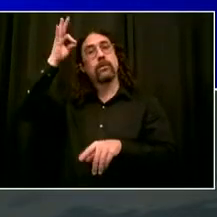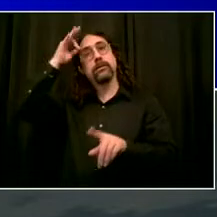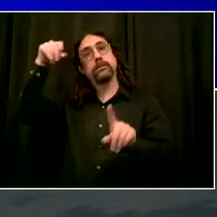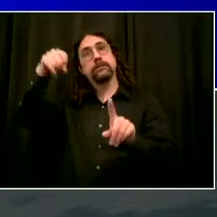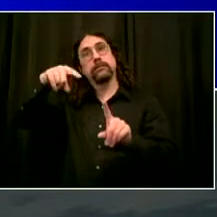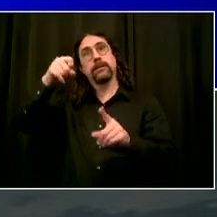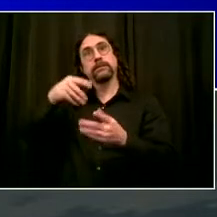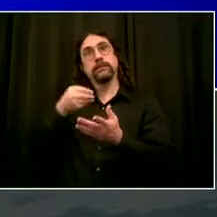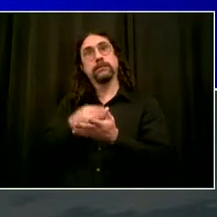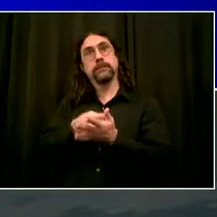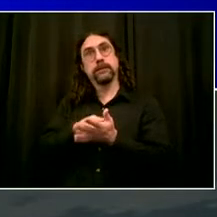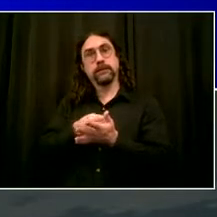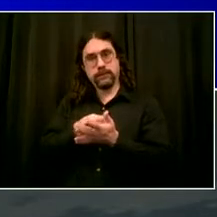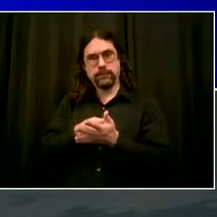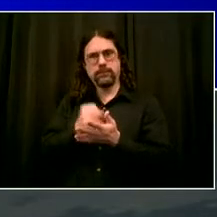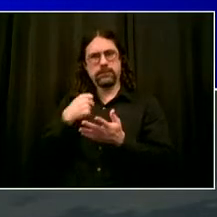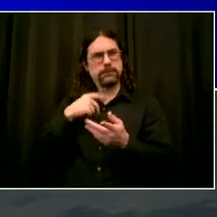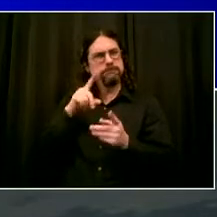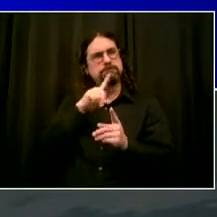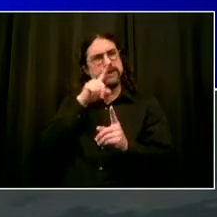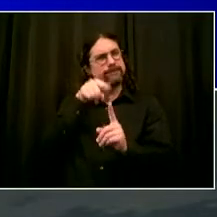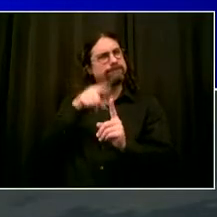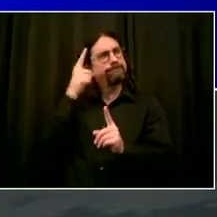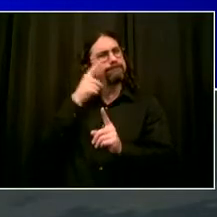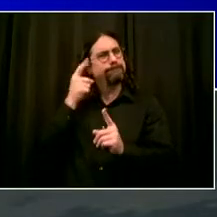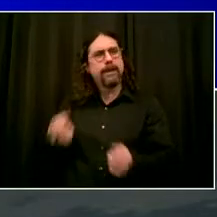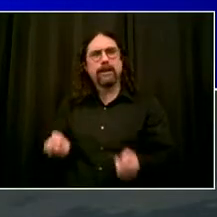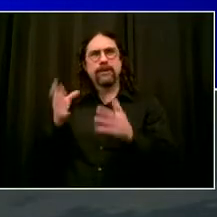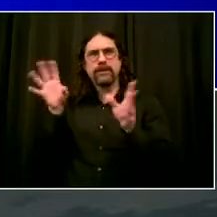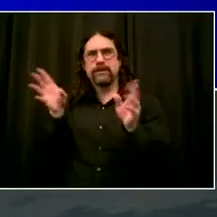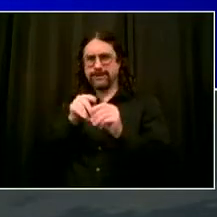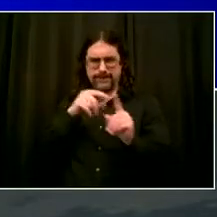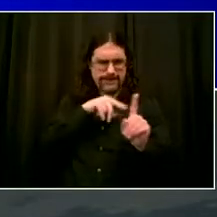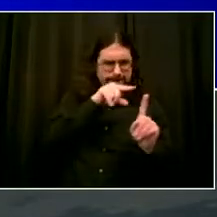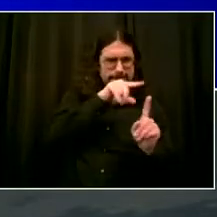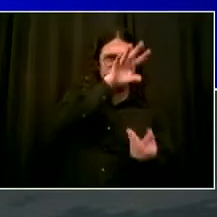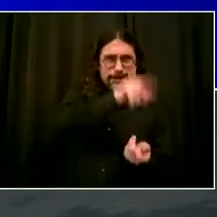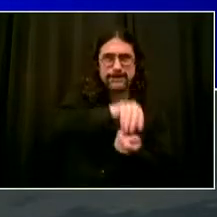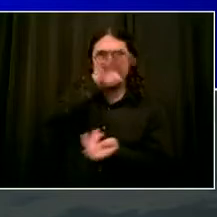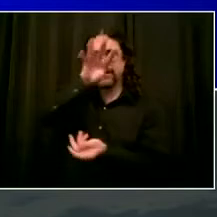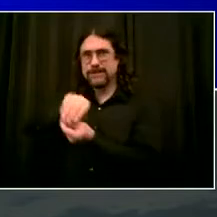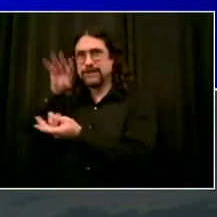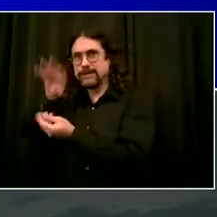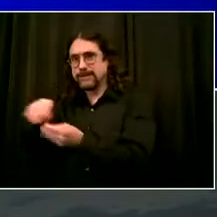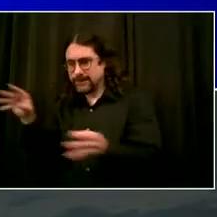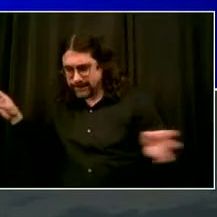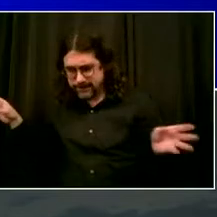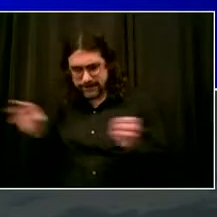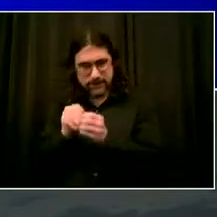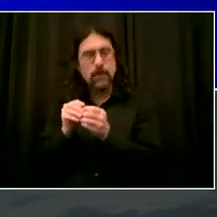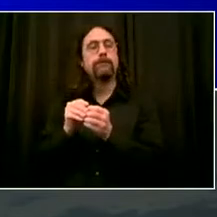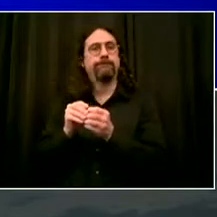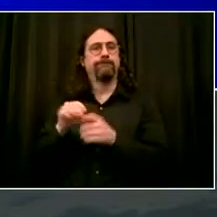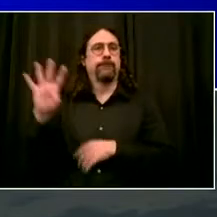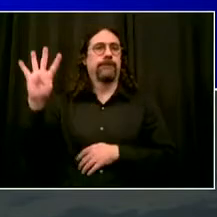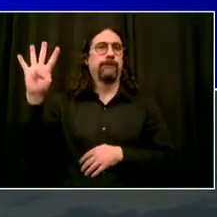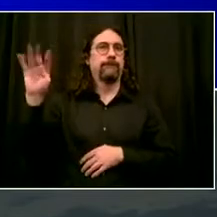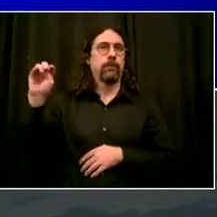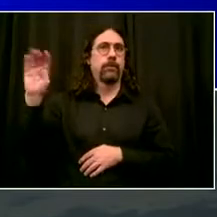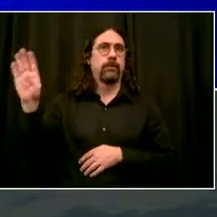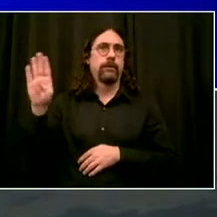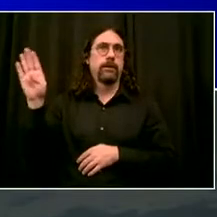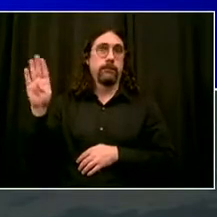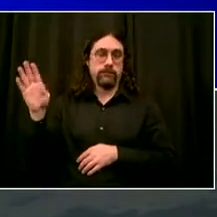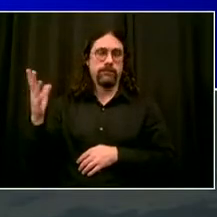to make it through even with all the challenges now it's also proof positive of why we need a new stimulus quickly